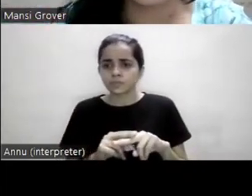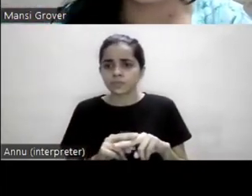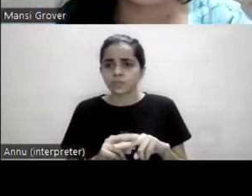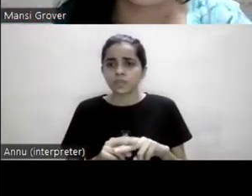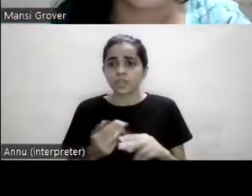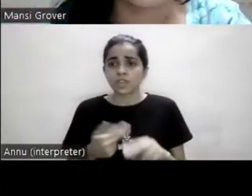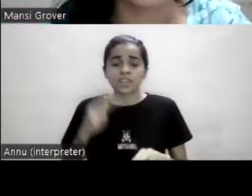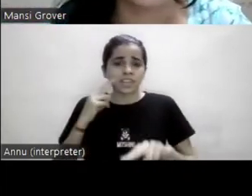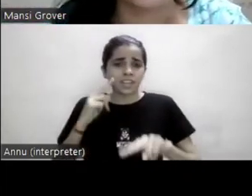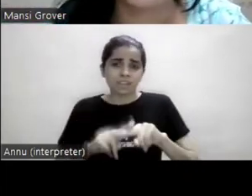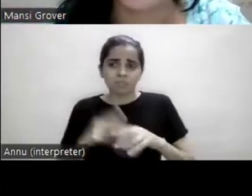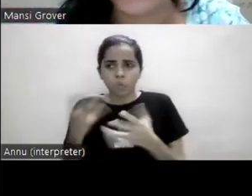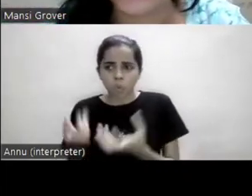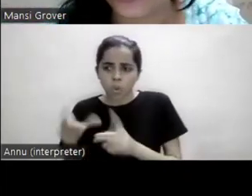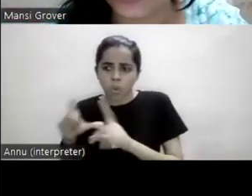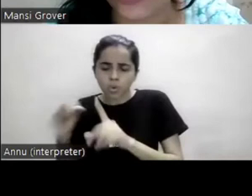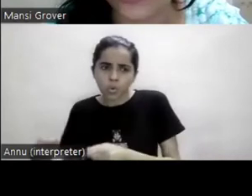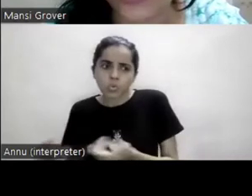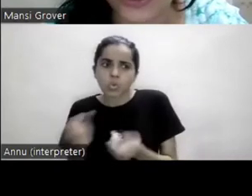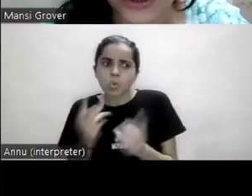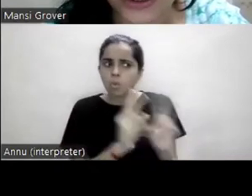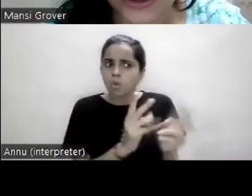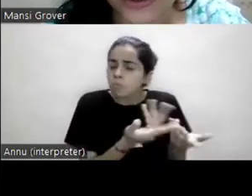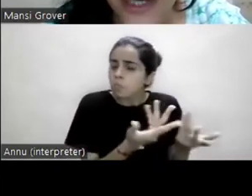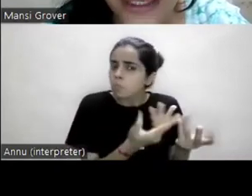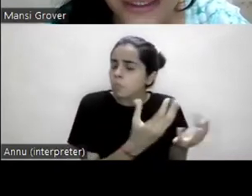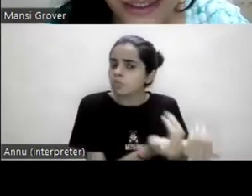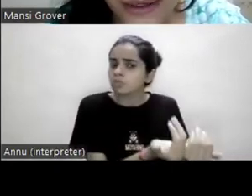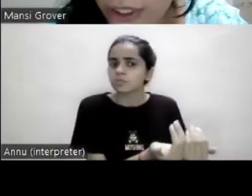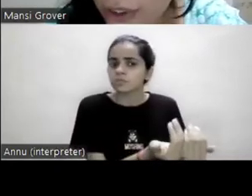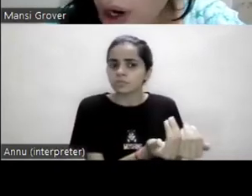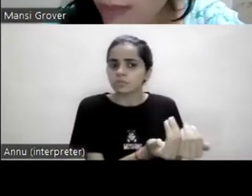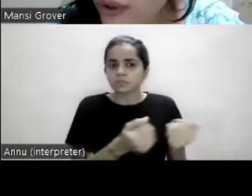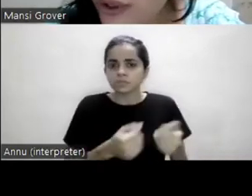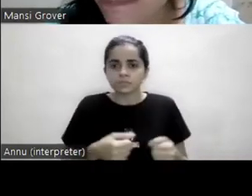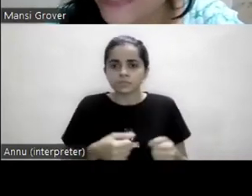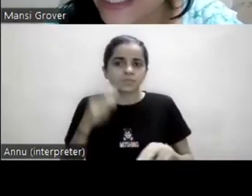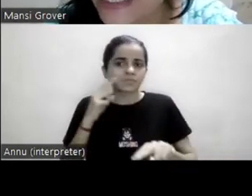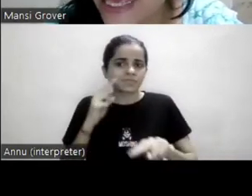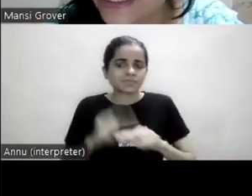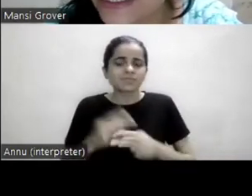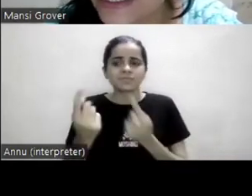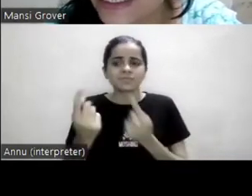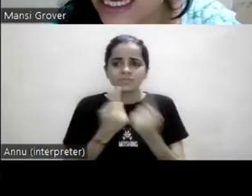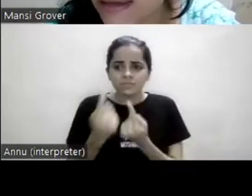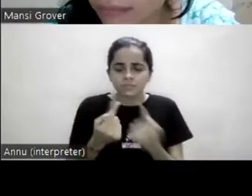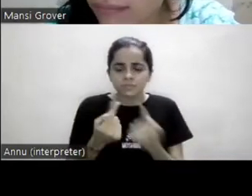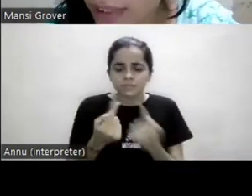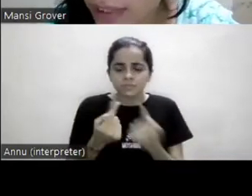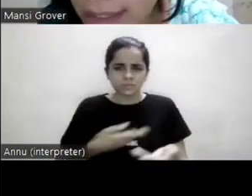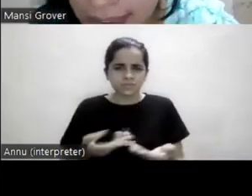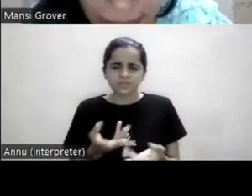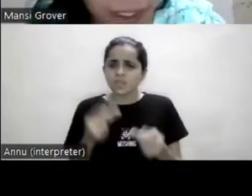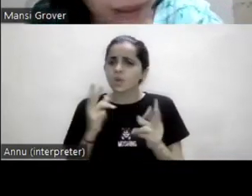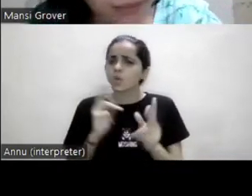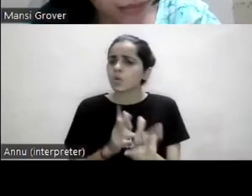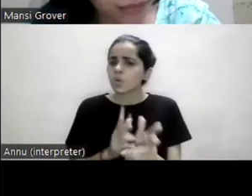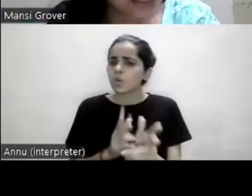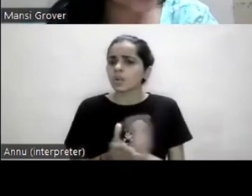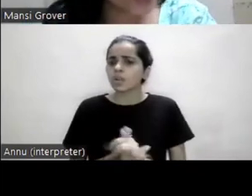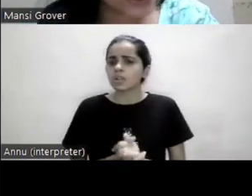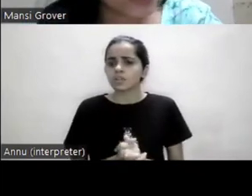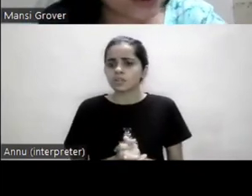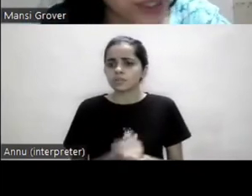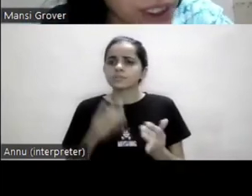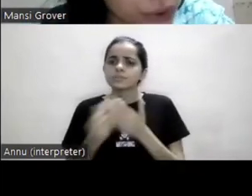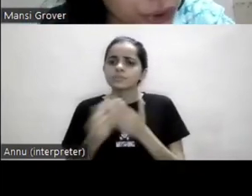agar ye kar sakte hai, toh tum toh kar hi sakte ho. Right? When we talk about something like this, and this is something, and